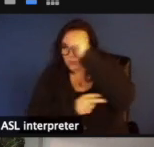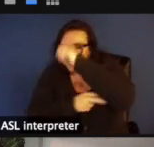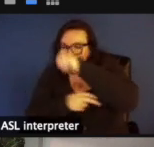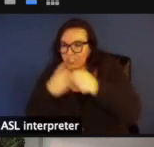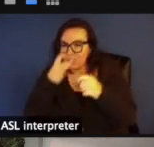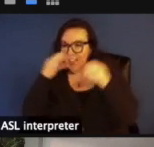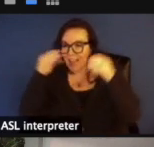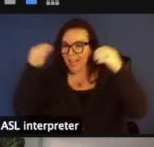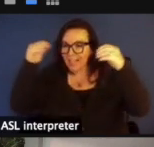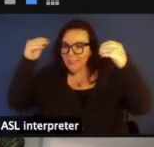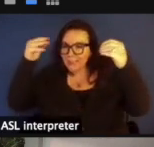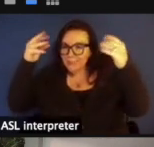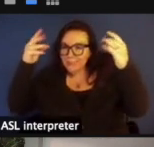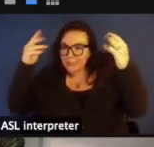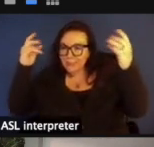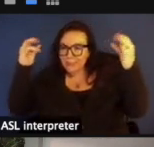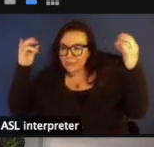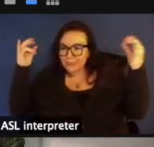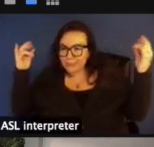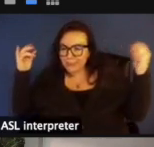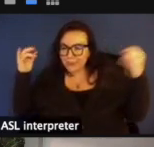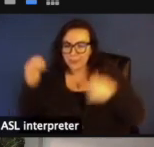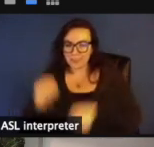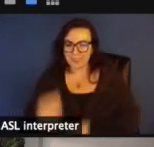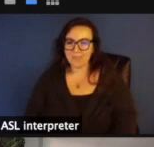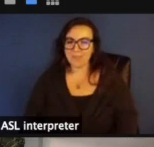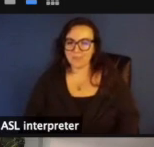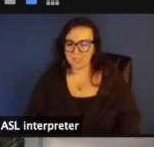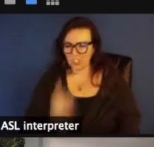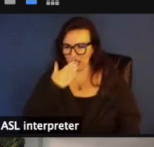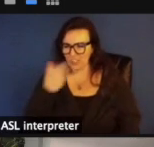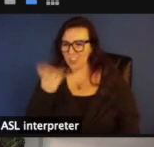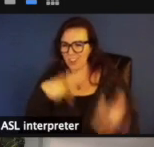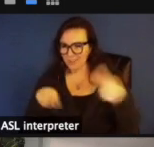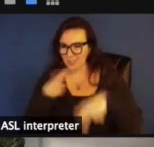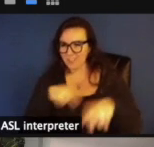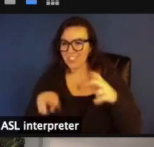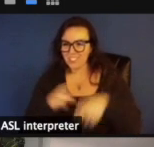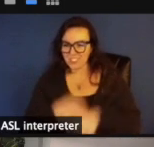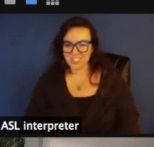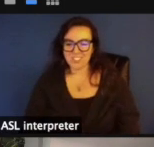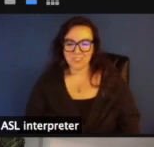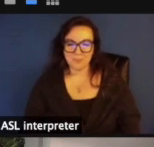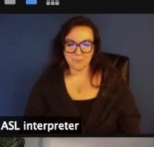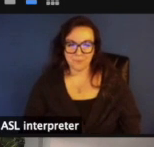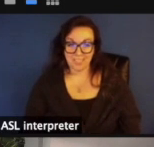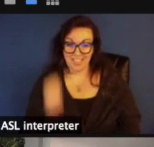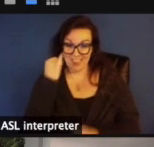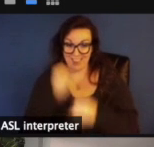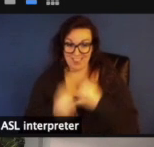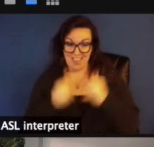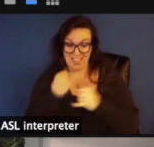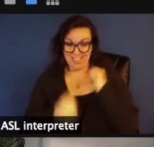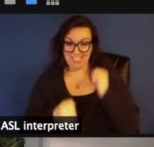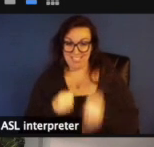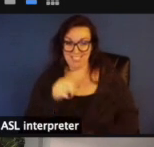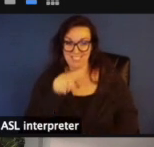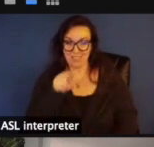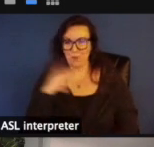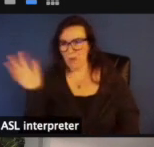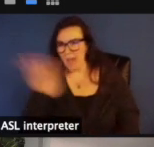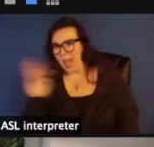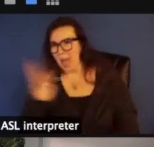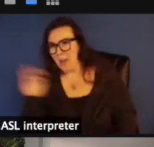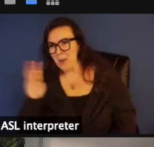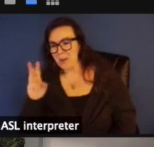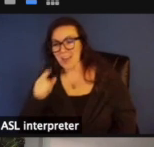Mm-hmm. Yeah. Yes. Yeah. It's a good observation. And then here's his last one. So this is a picture of London